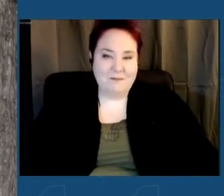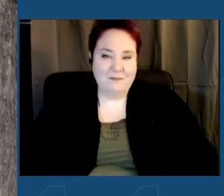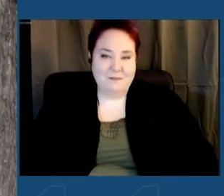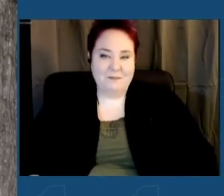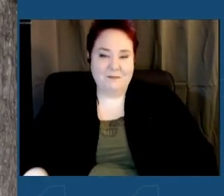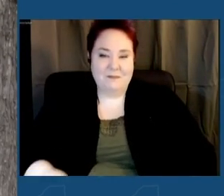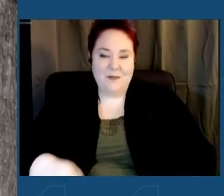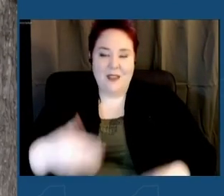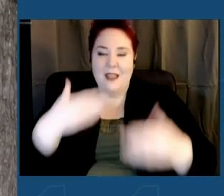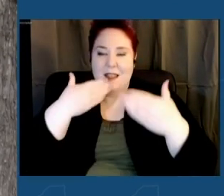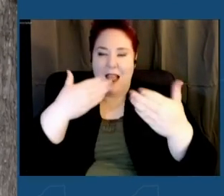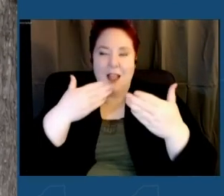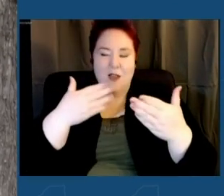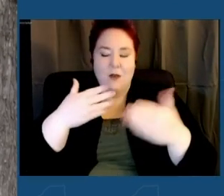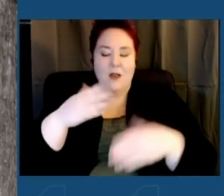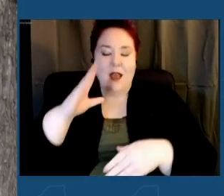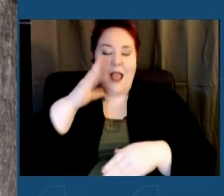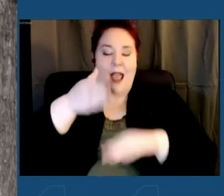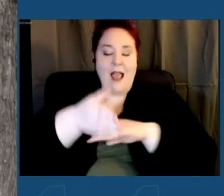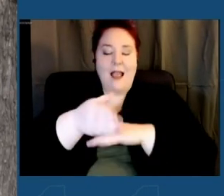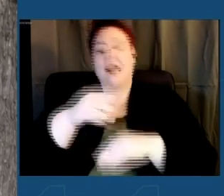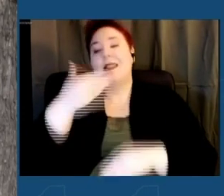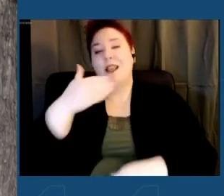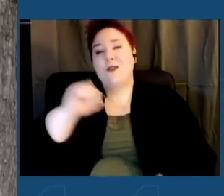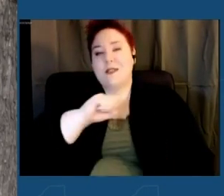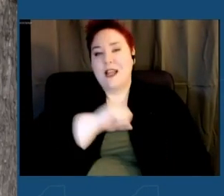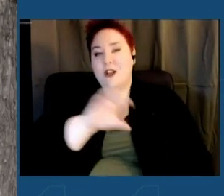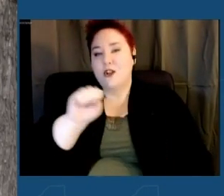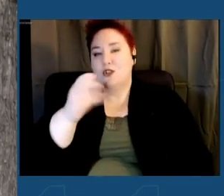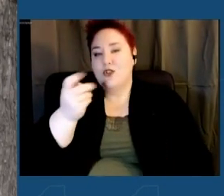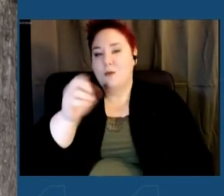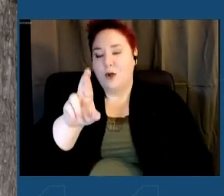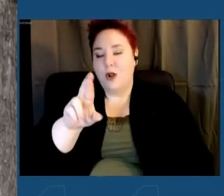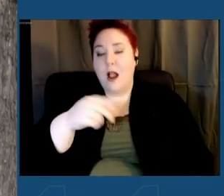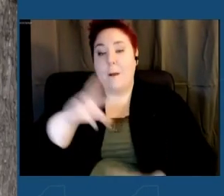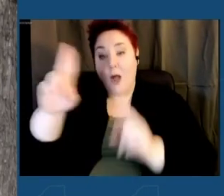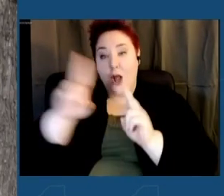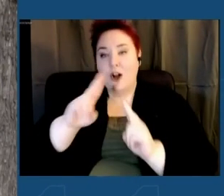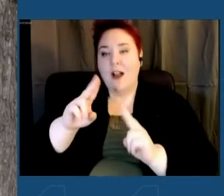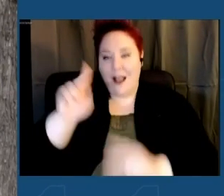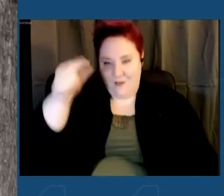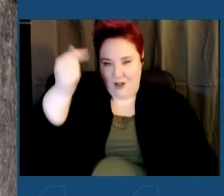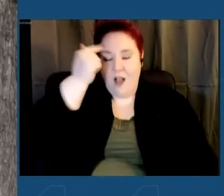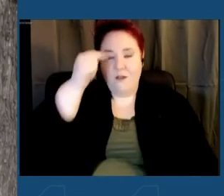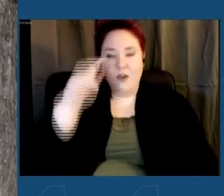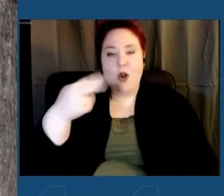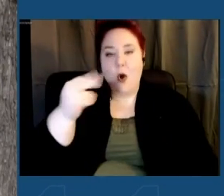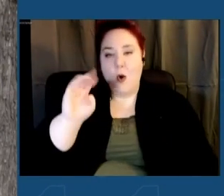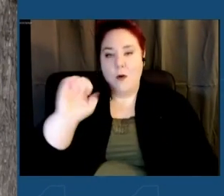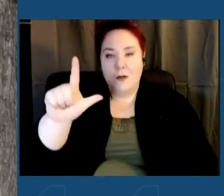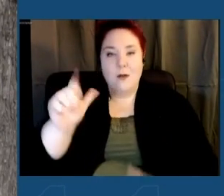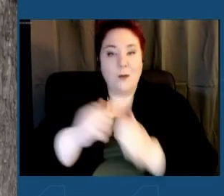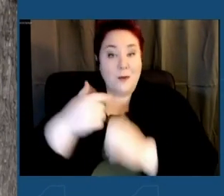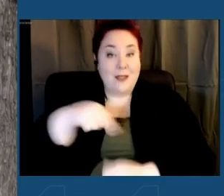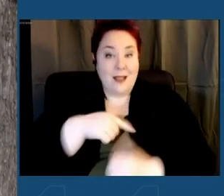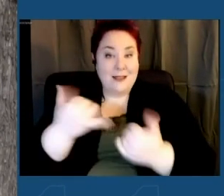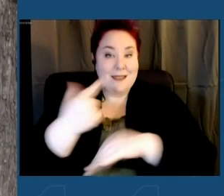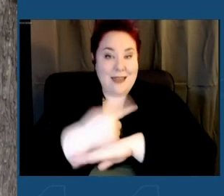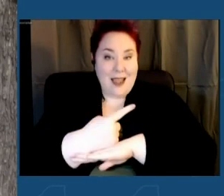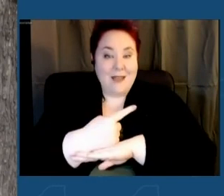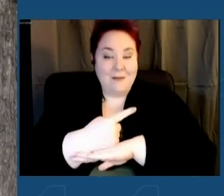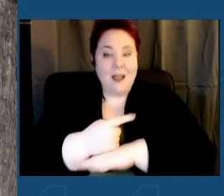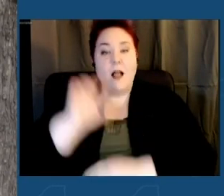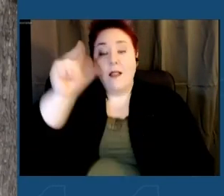Thank you, Senator Schumer. I'm also honored that we have Governor Hochul with us today. In many ways, the governor has helped